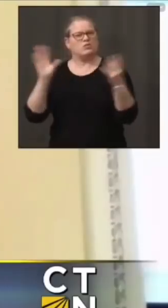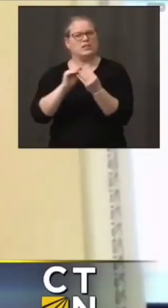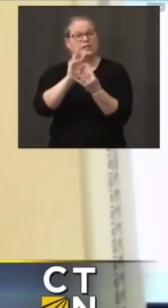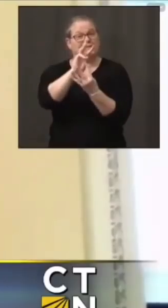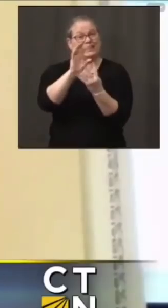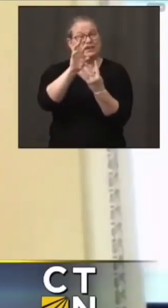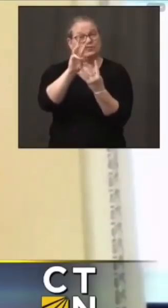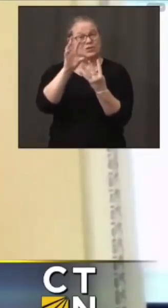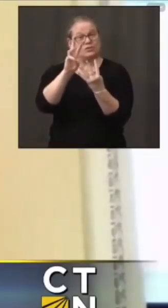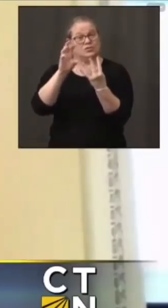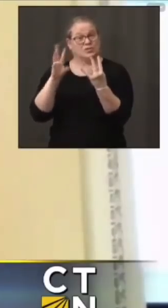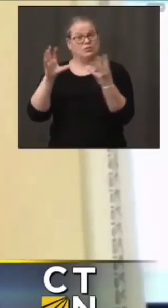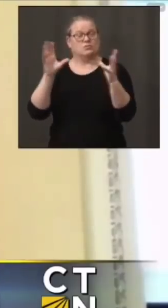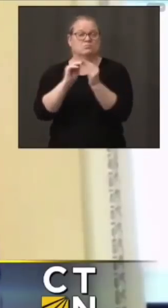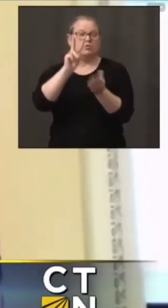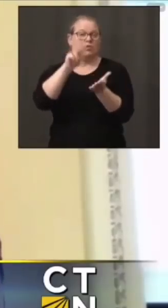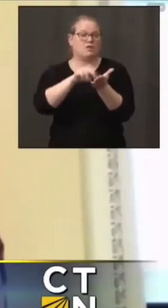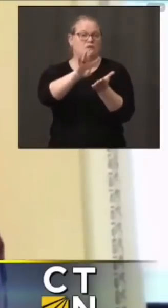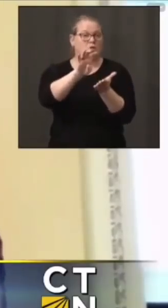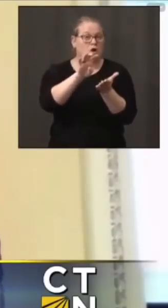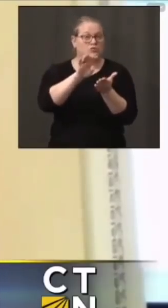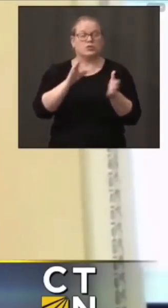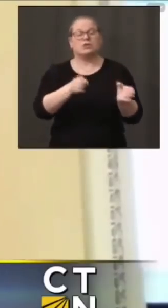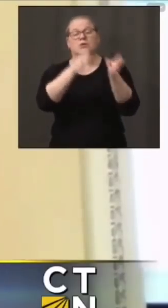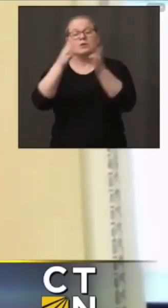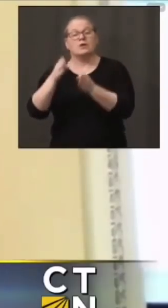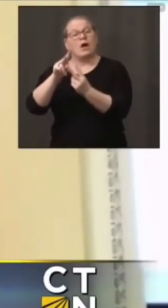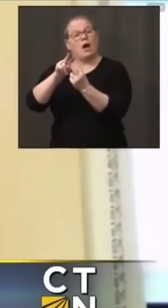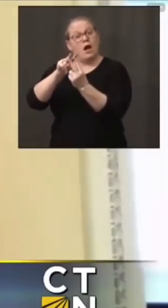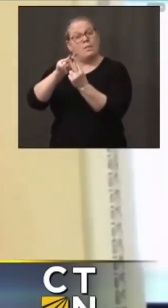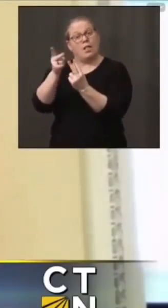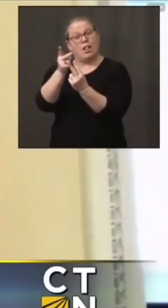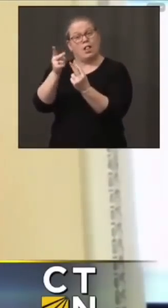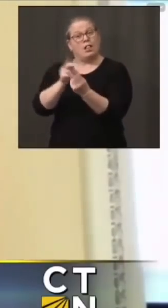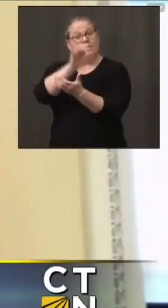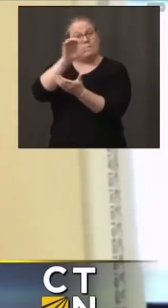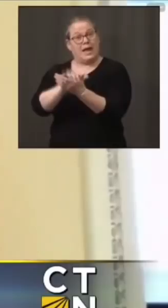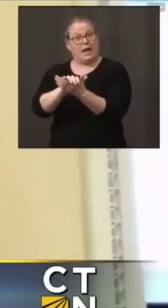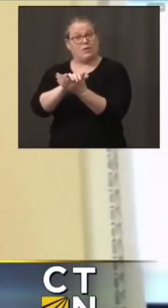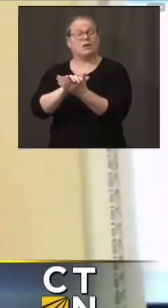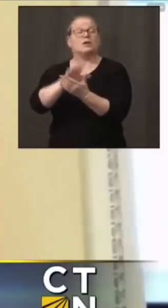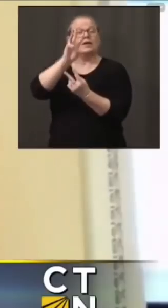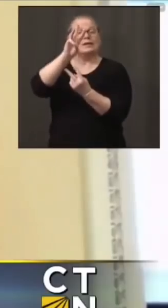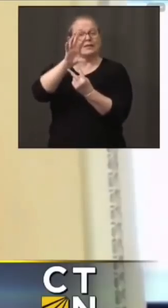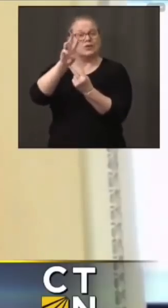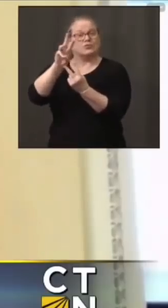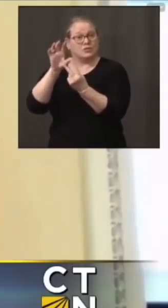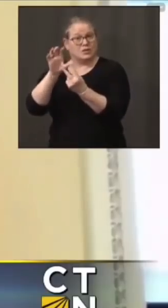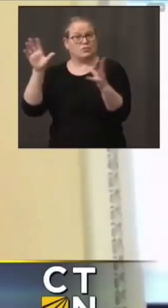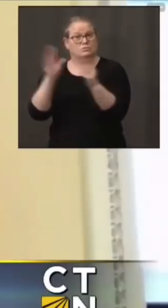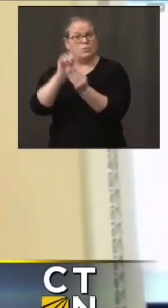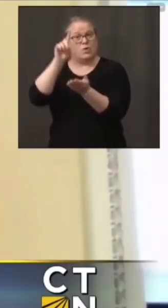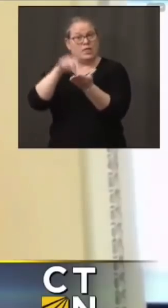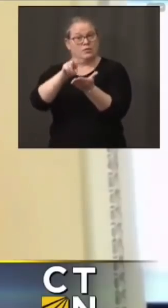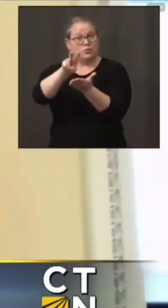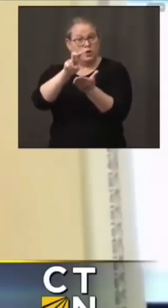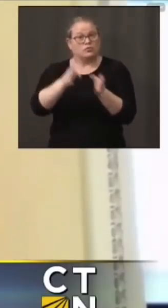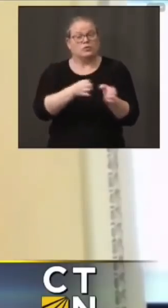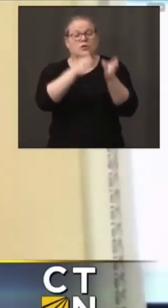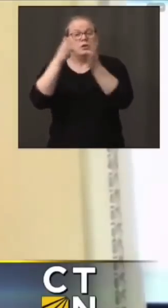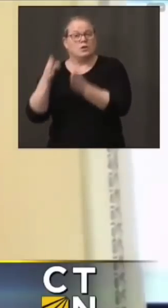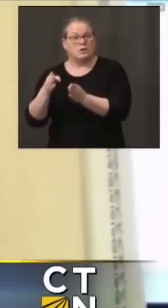$2,400. Married couple can now receive $1,200, while a family of four with two children will get that additional $1,200,